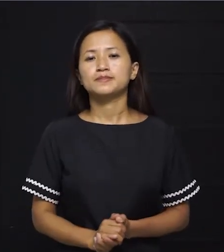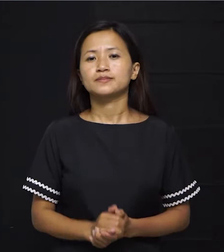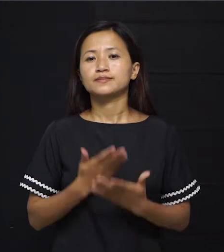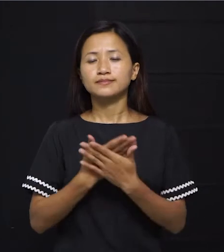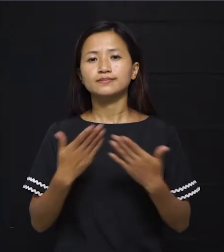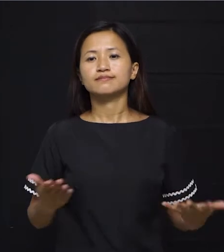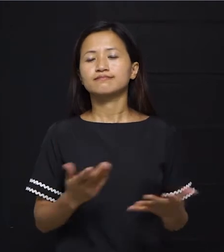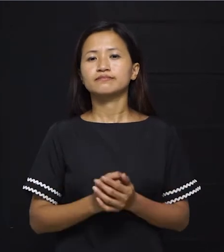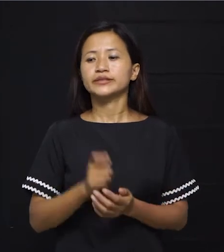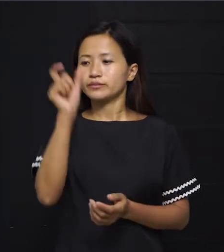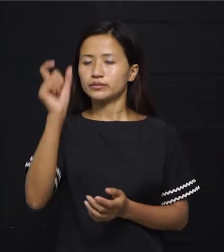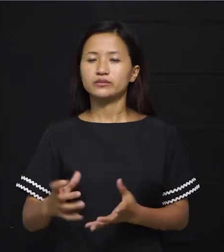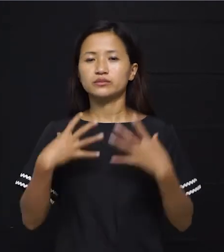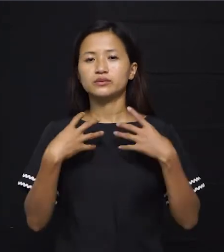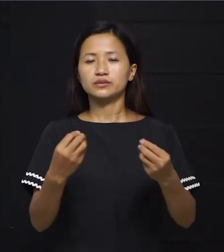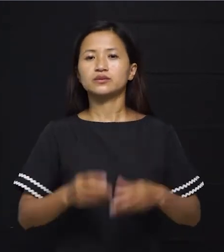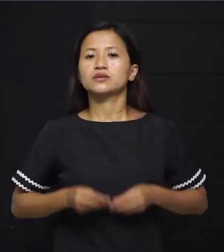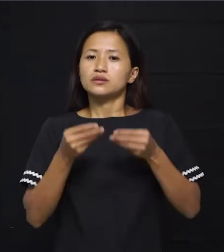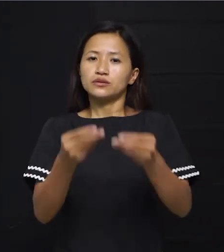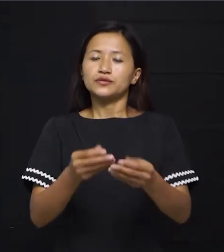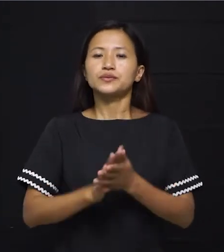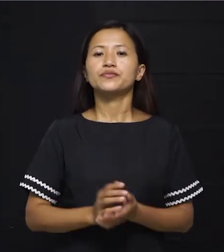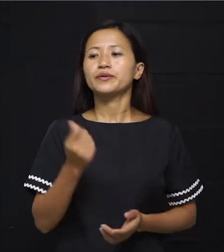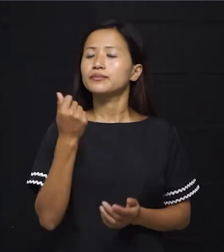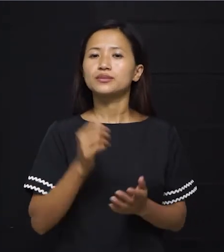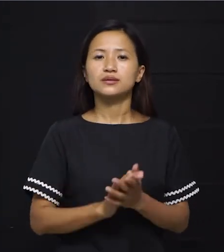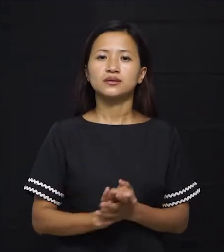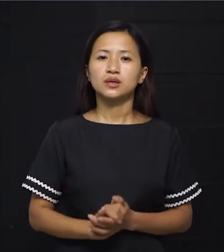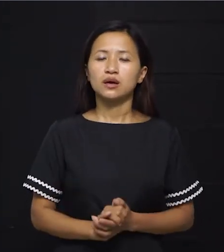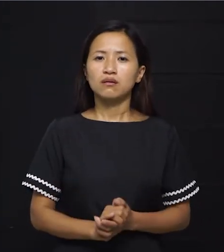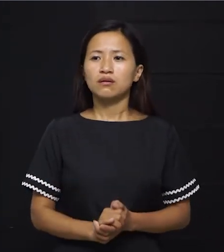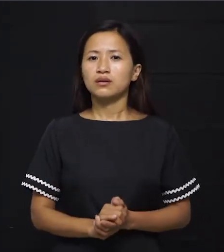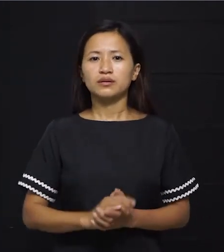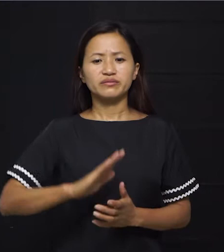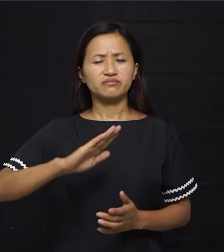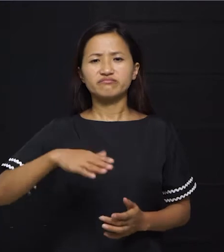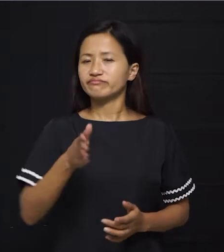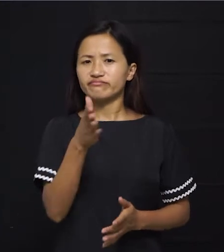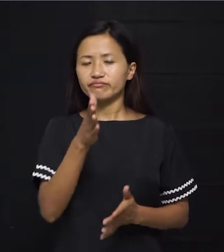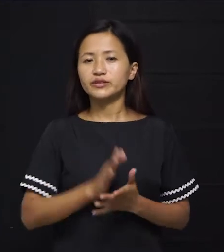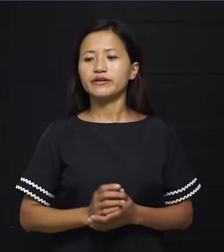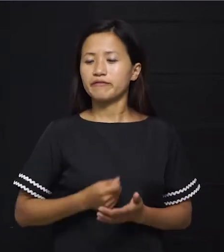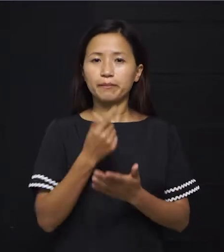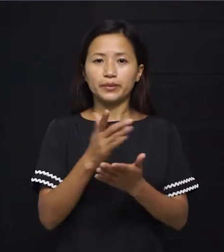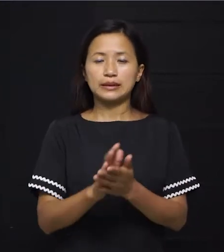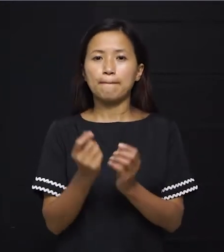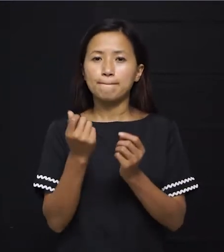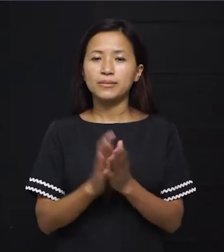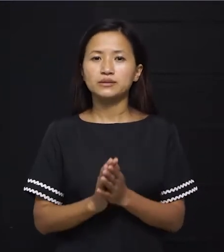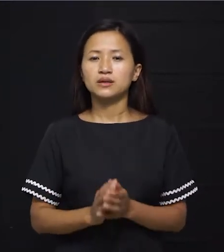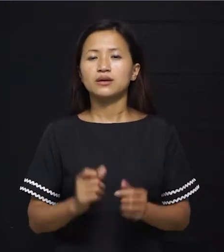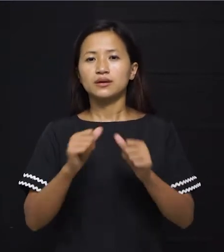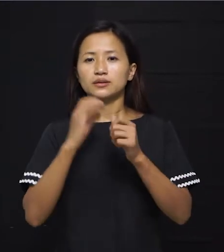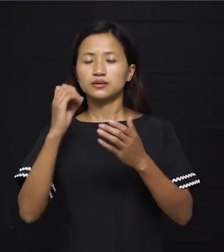this person said he did not want to give him the money, saying that he will never pay for that. And he also